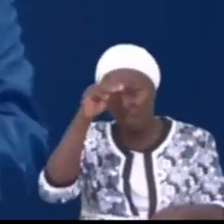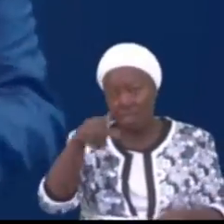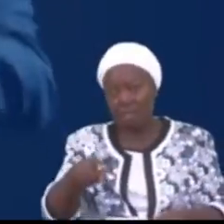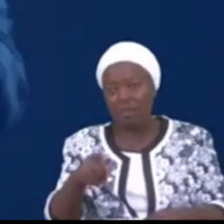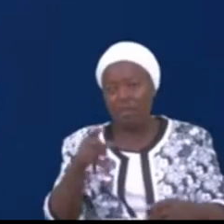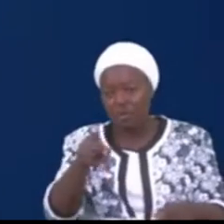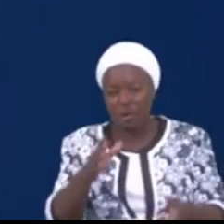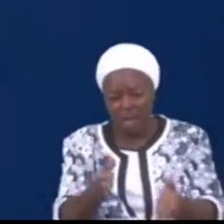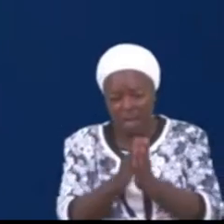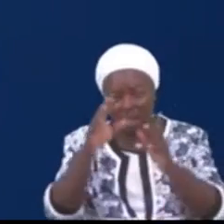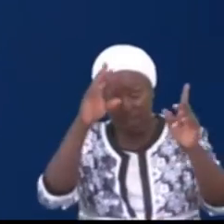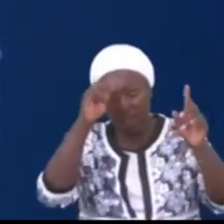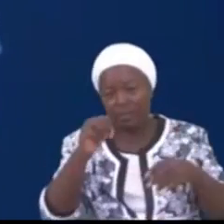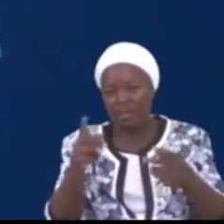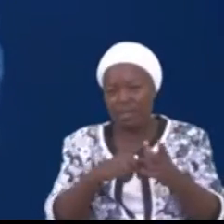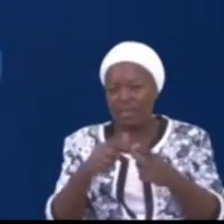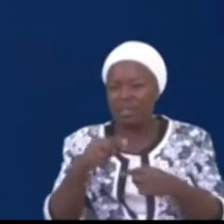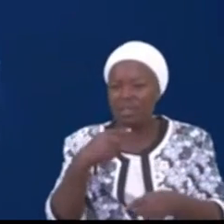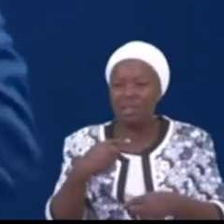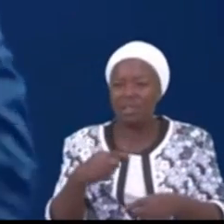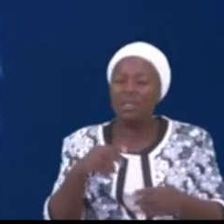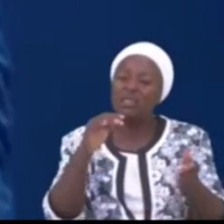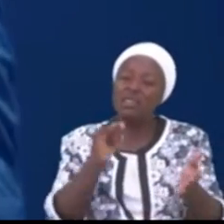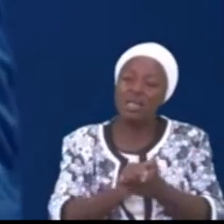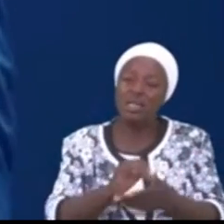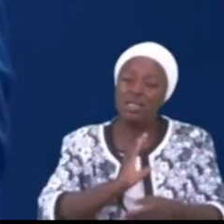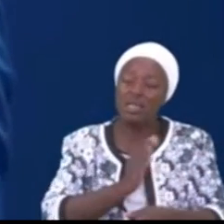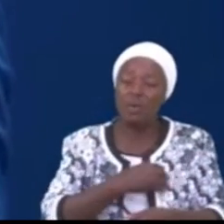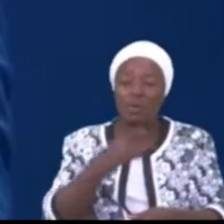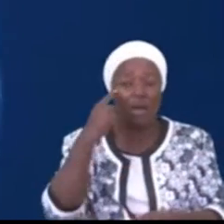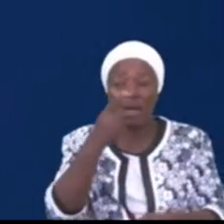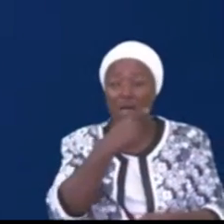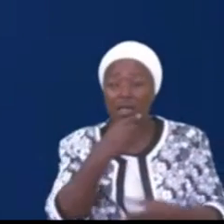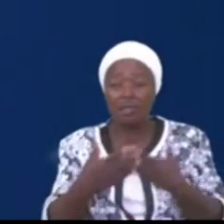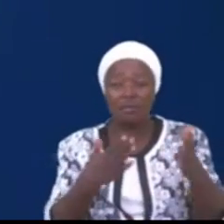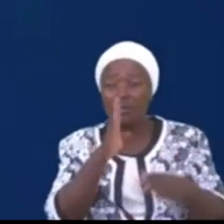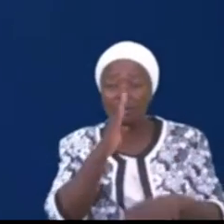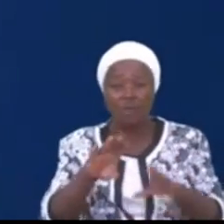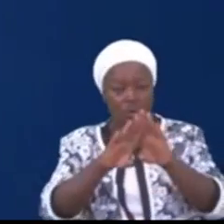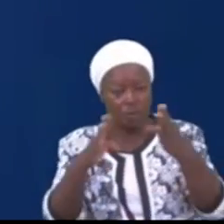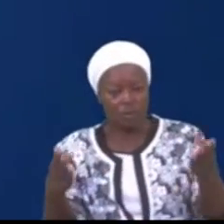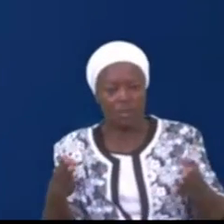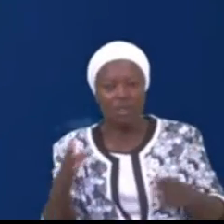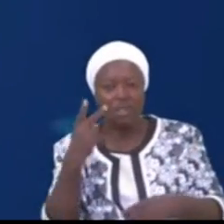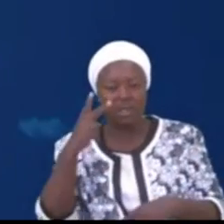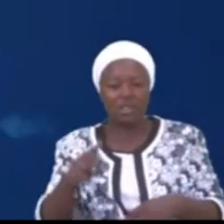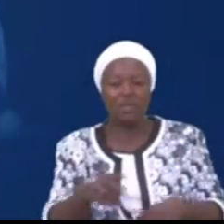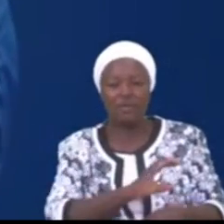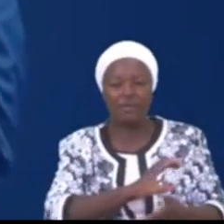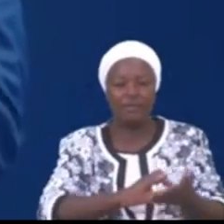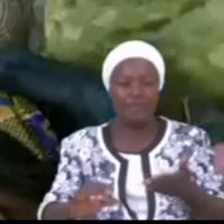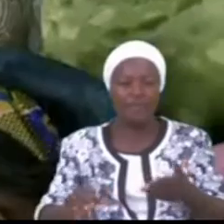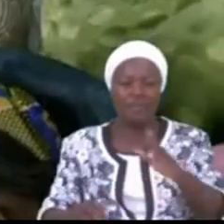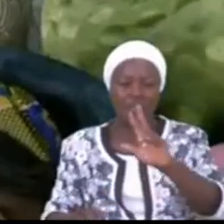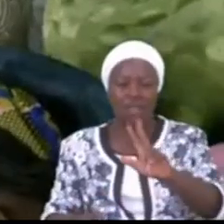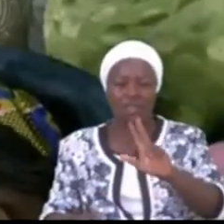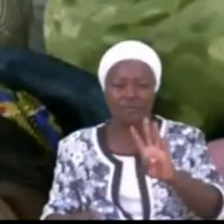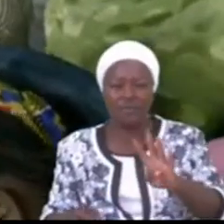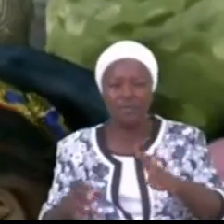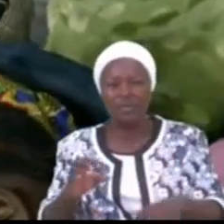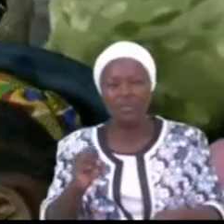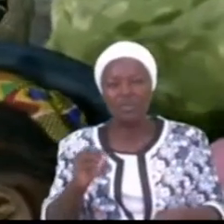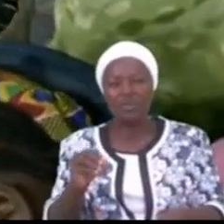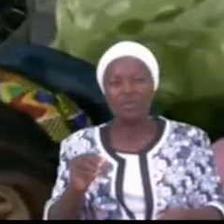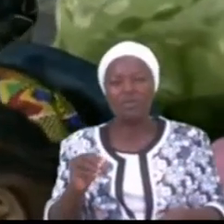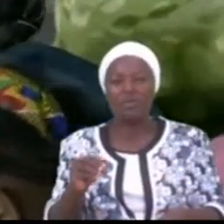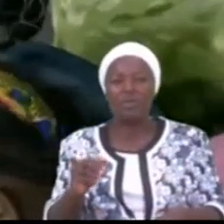him. They said that our eyes may be opened. Look at verse 34. It says, so